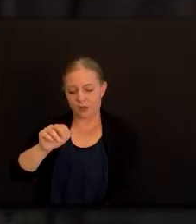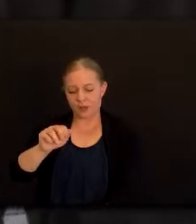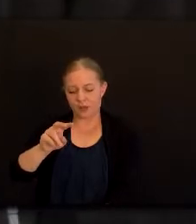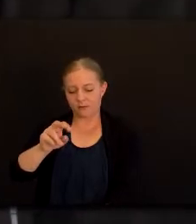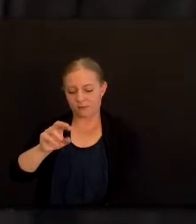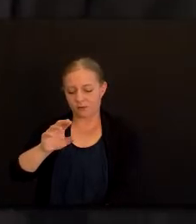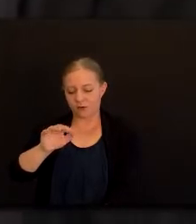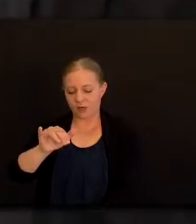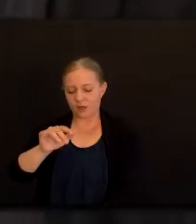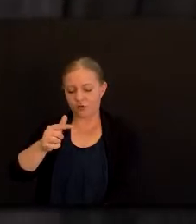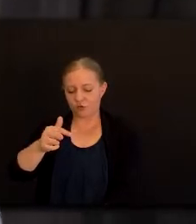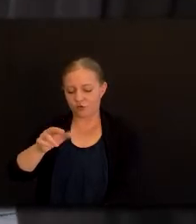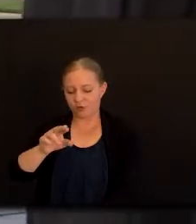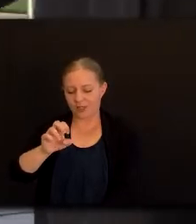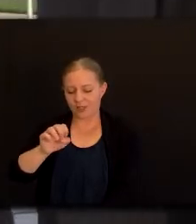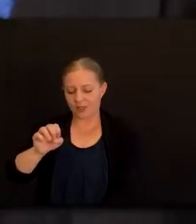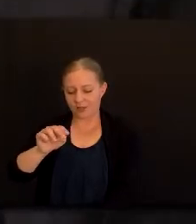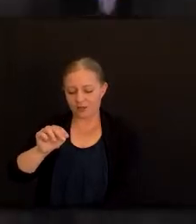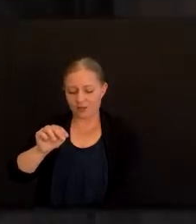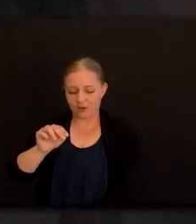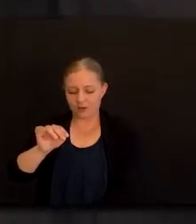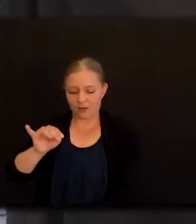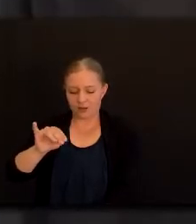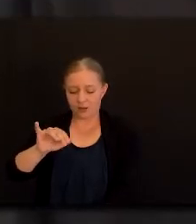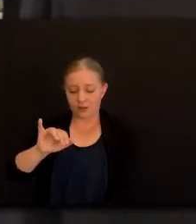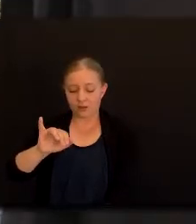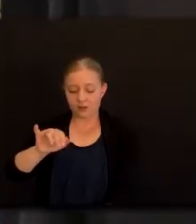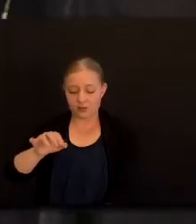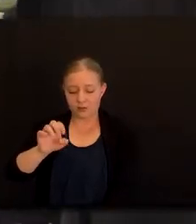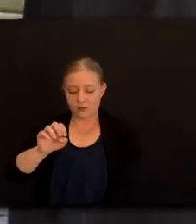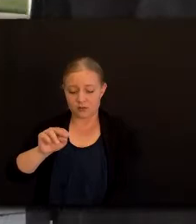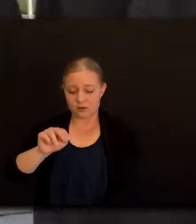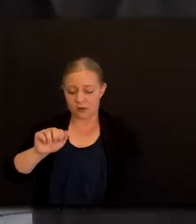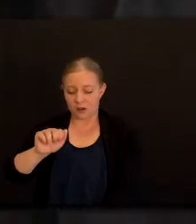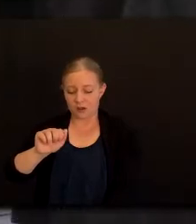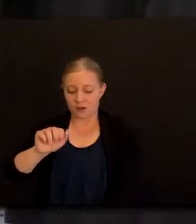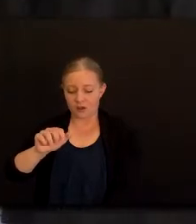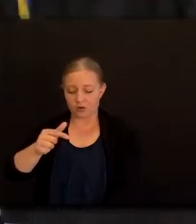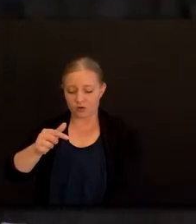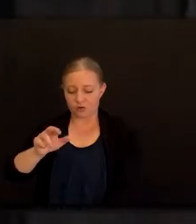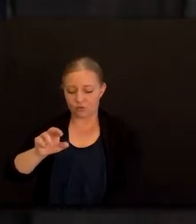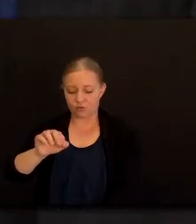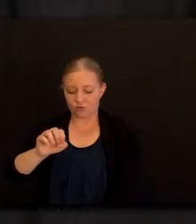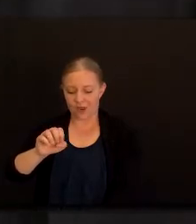Avery Elizabeth Green. Jenna Renee Gresher.